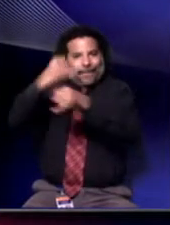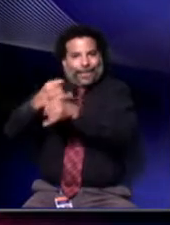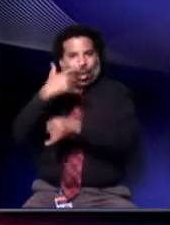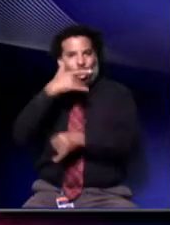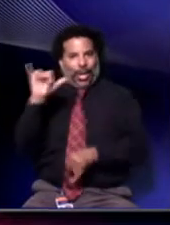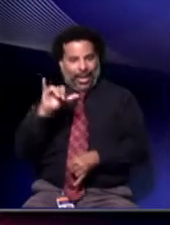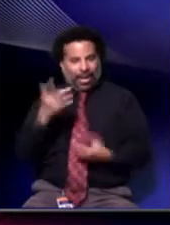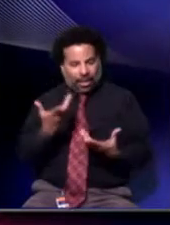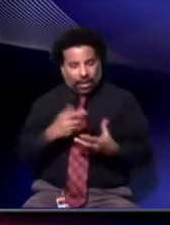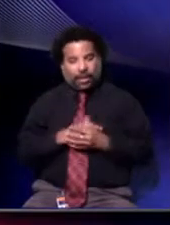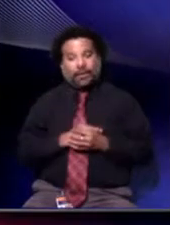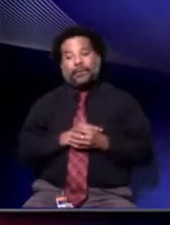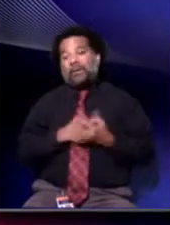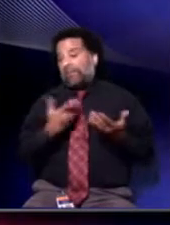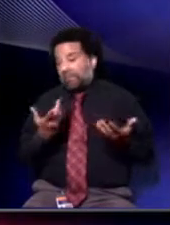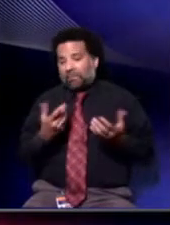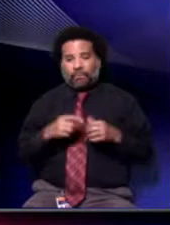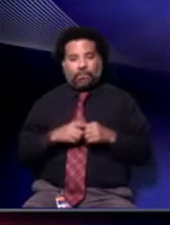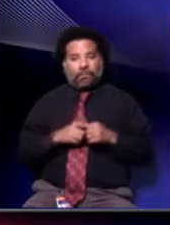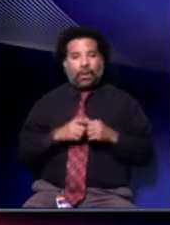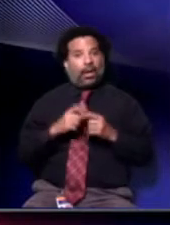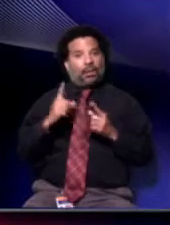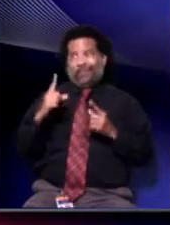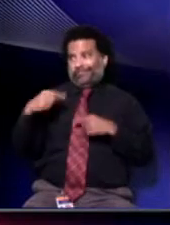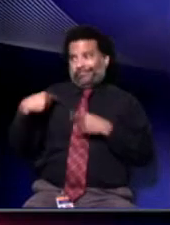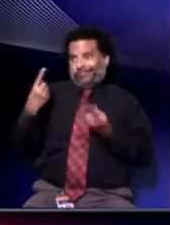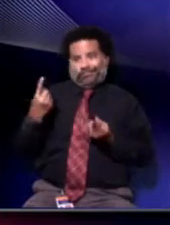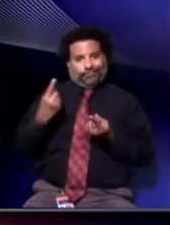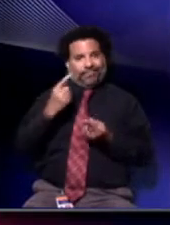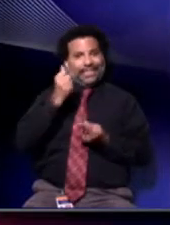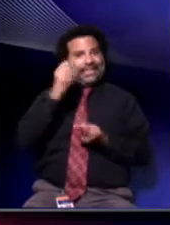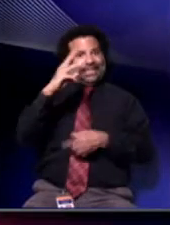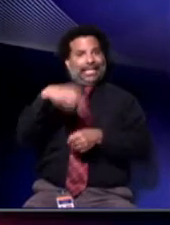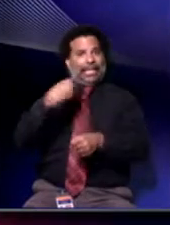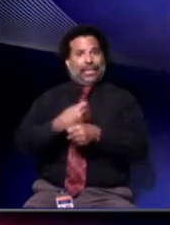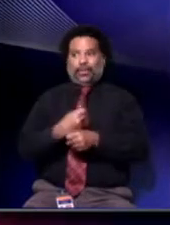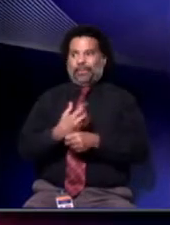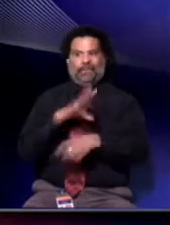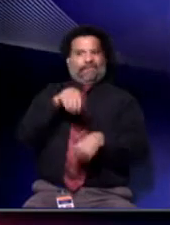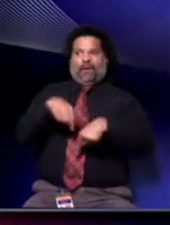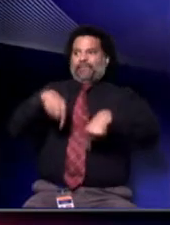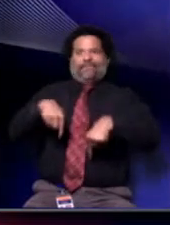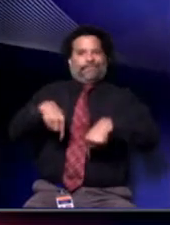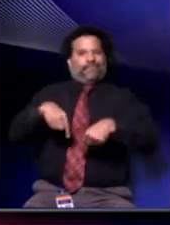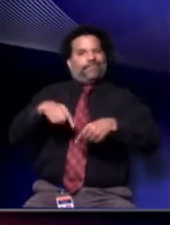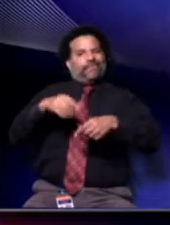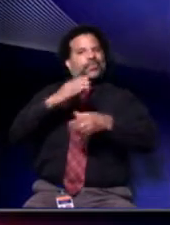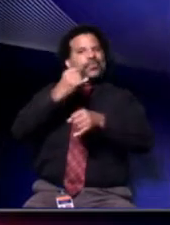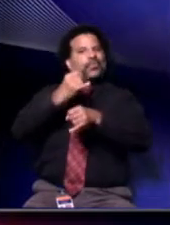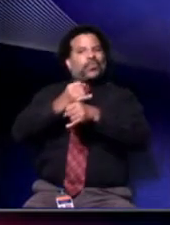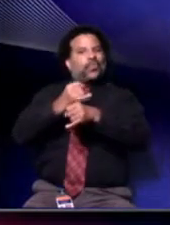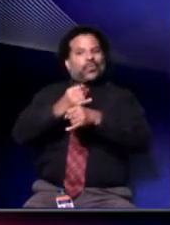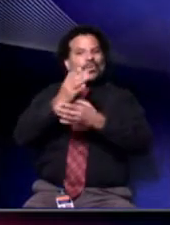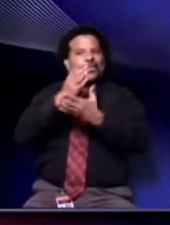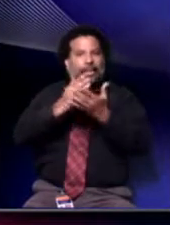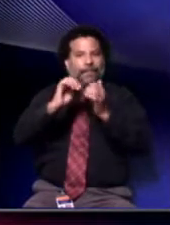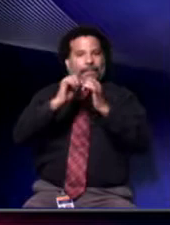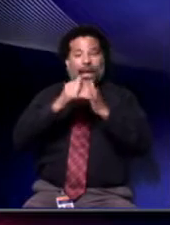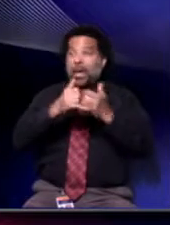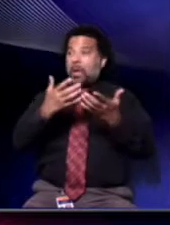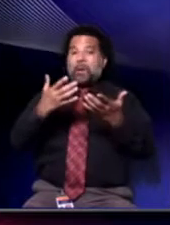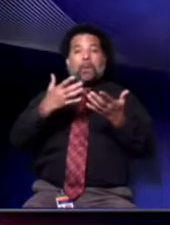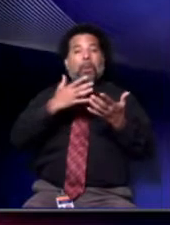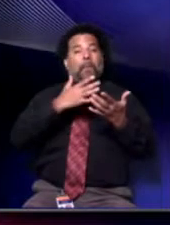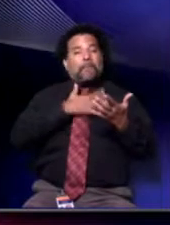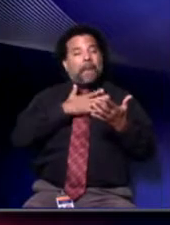sometimes, I mean, I've been dealing with the agency the whole time I've been in Phoenix for the past 16 years, so I suspect I have at least from my perspective, maybe a different